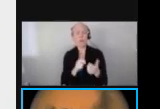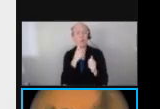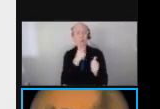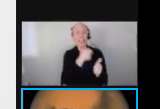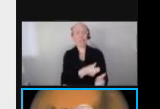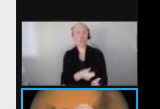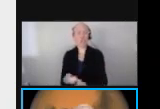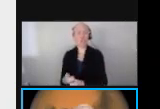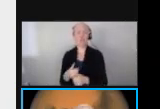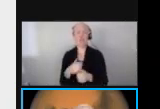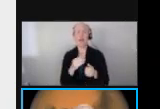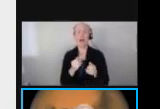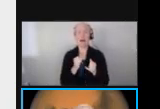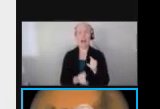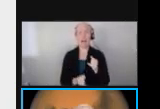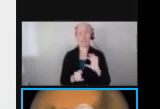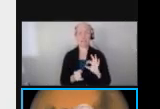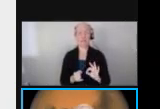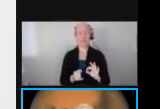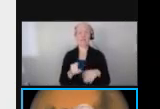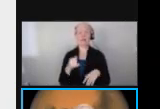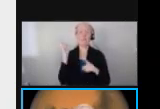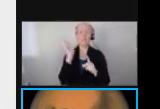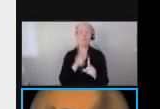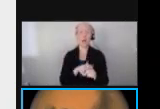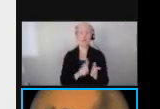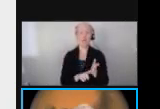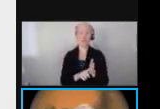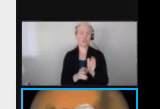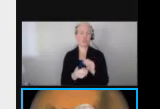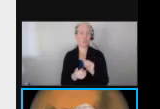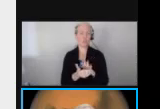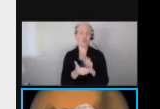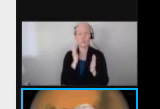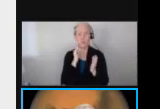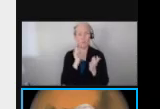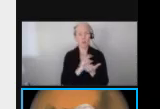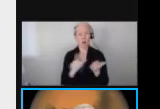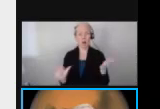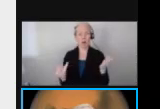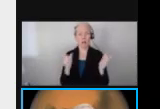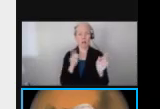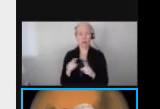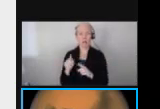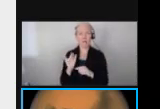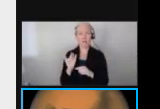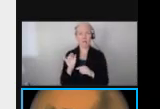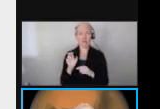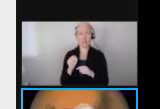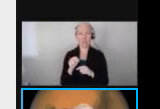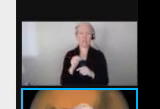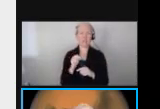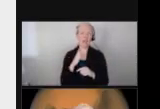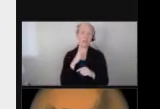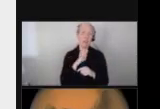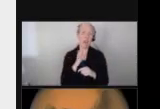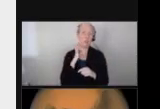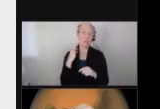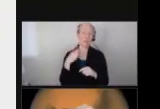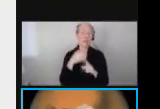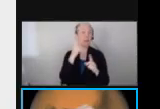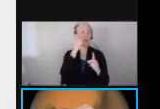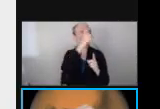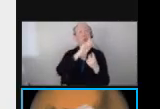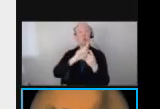research approach will be done across the missions to benefit Moon to Mars. And here's